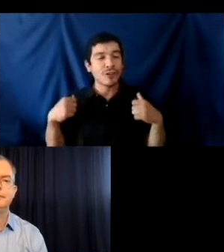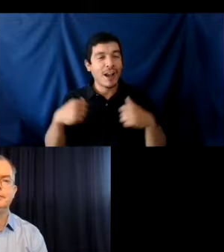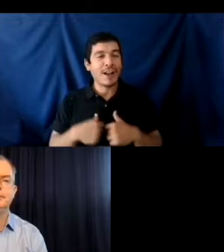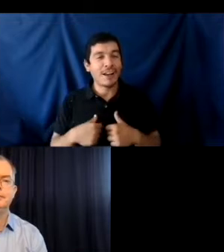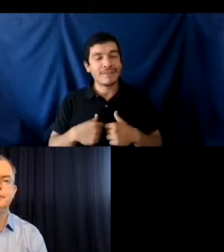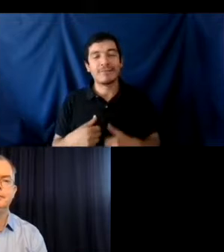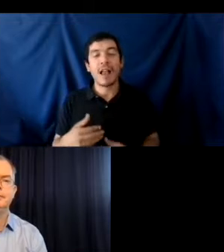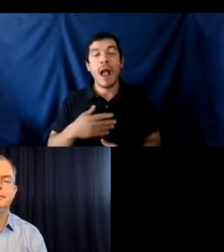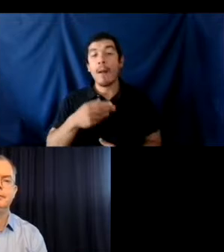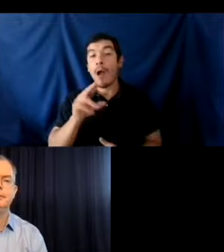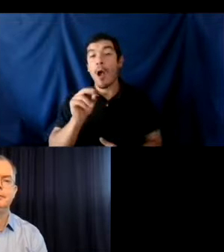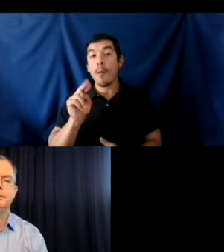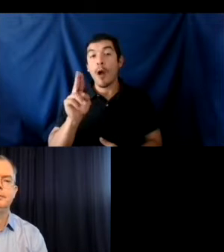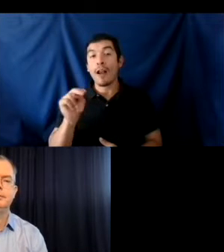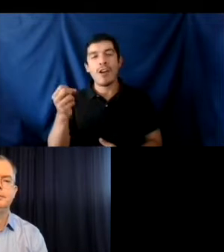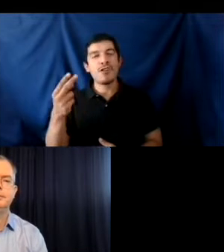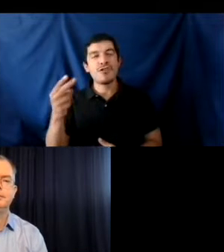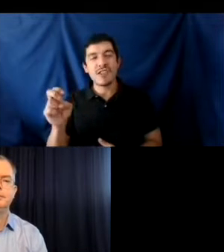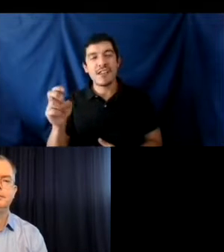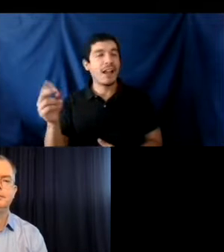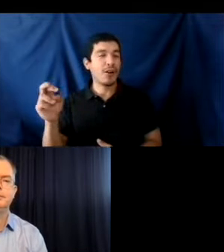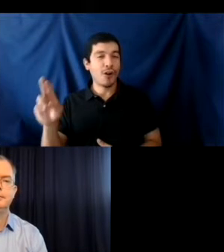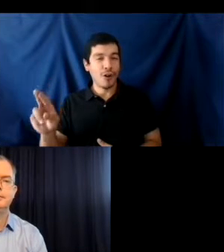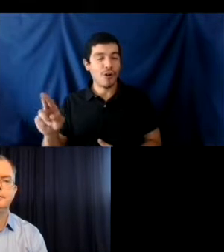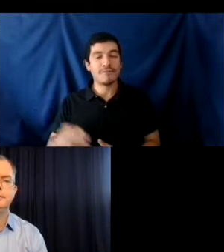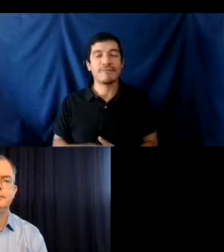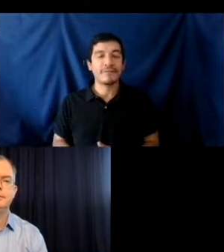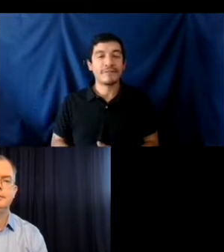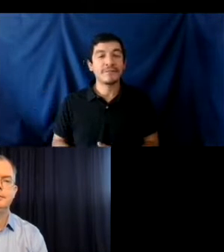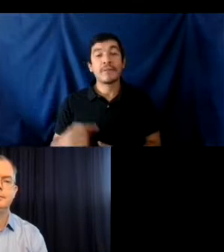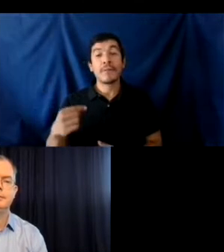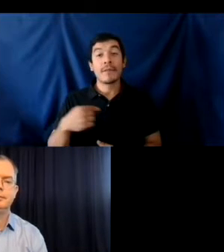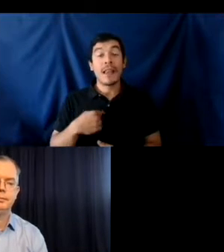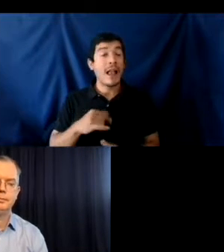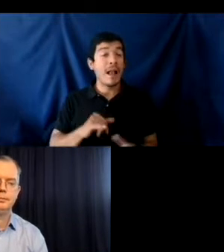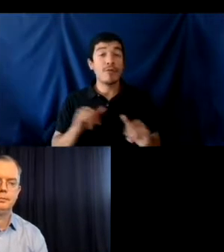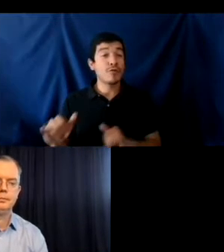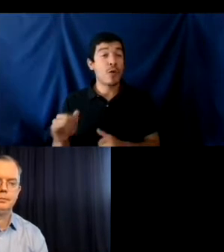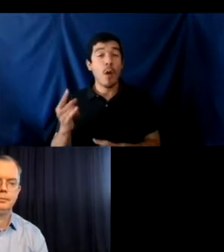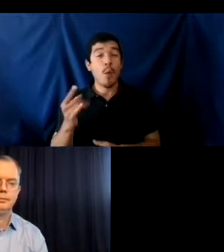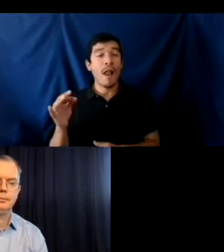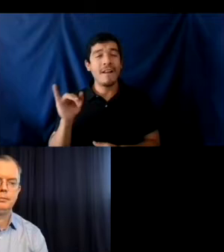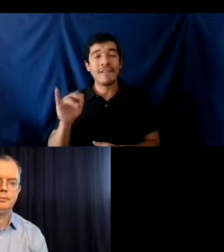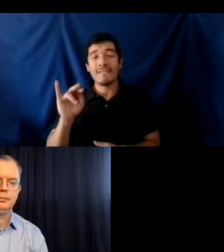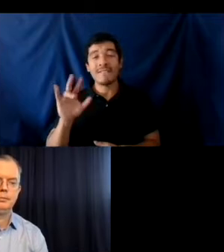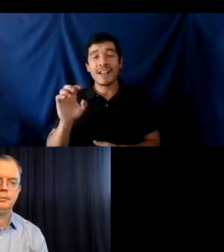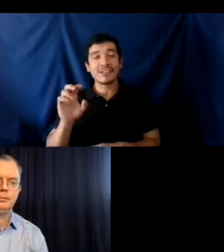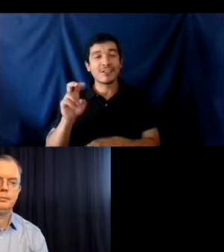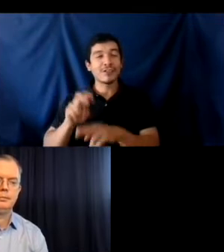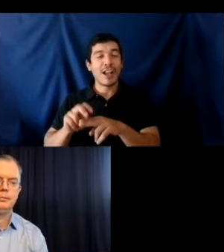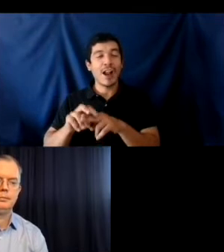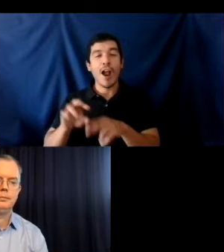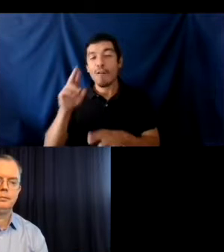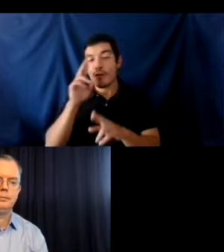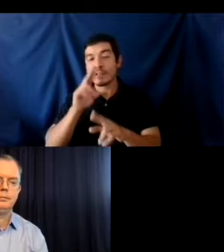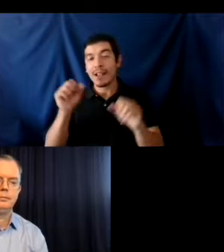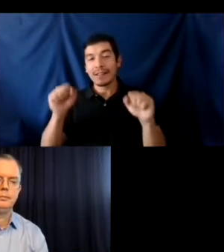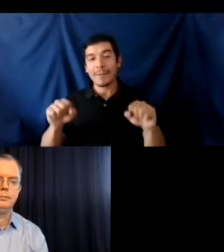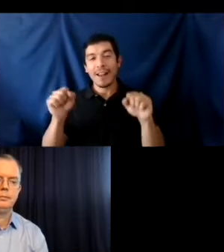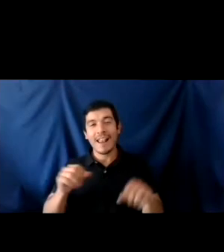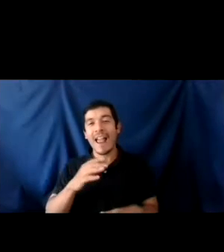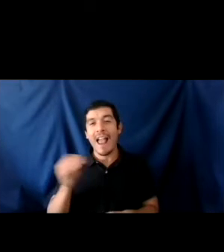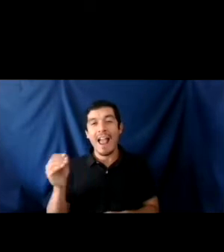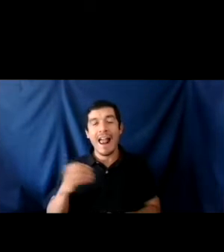My pronouns are she, her, and hers. I, too, am one of the vice chairs of RespectAbility, and